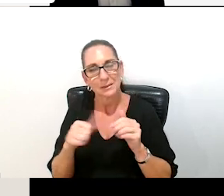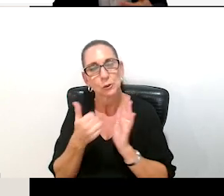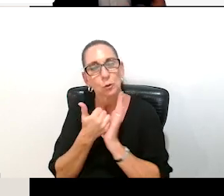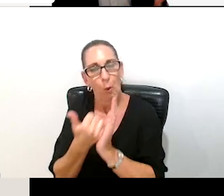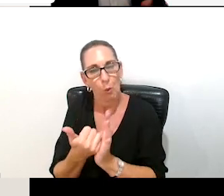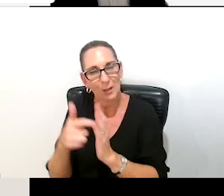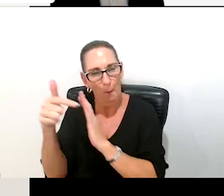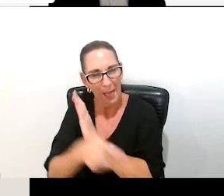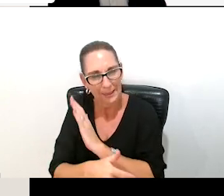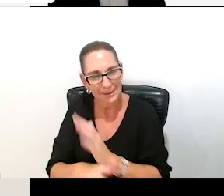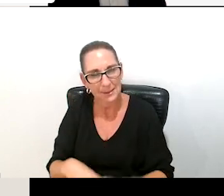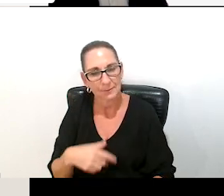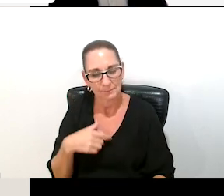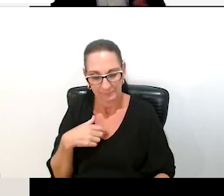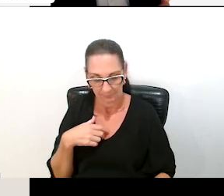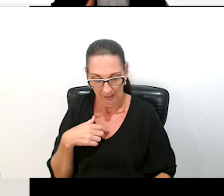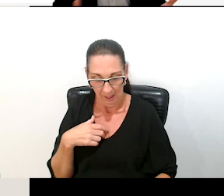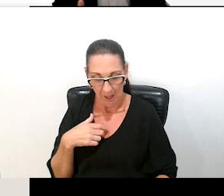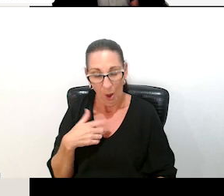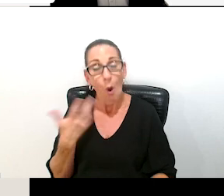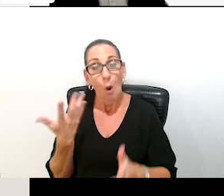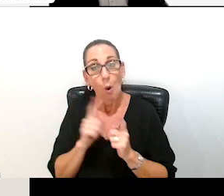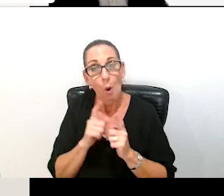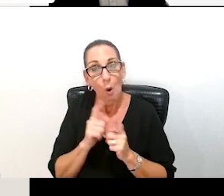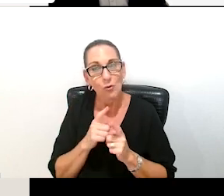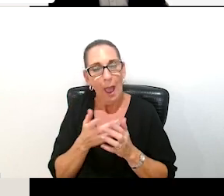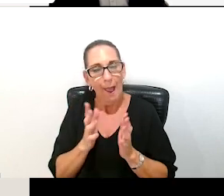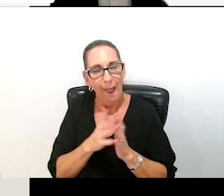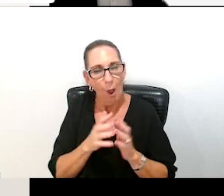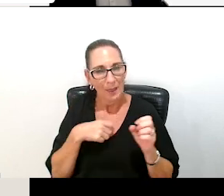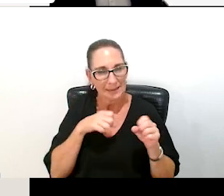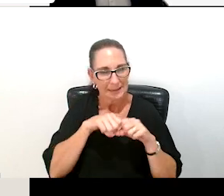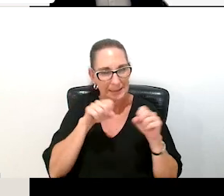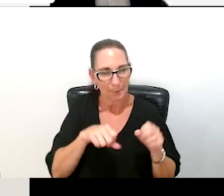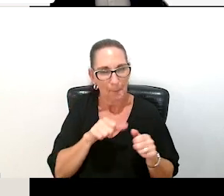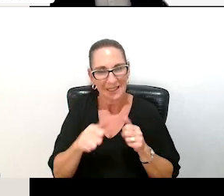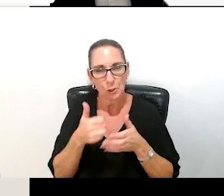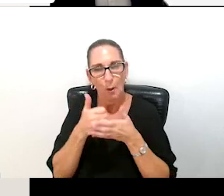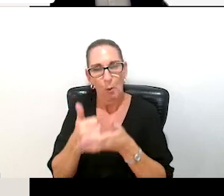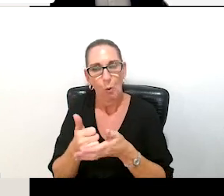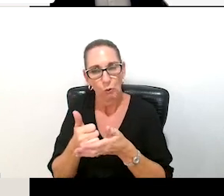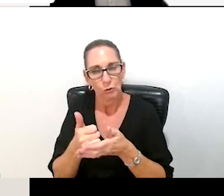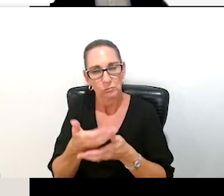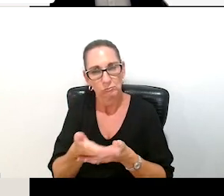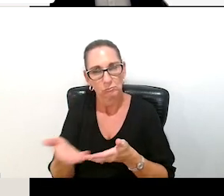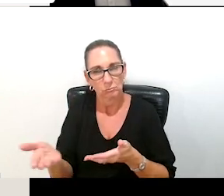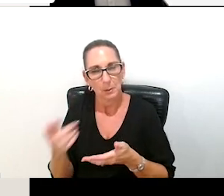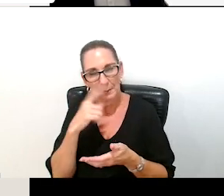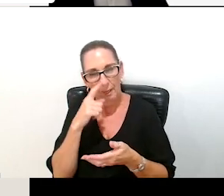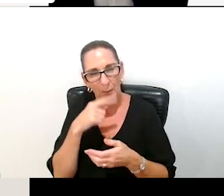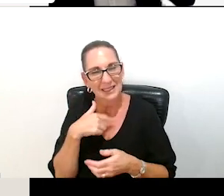complexity. And of course, there's how the systems interact to best support a person that we need to, I think,